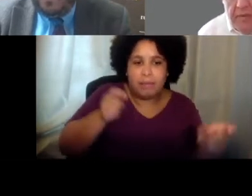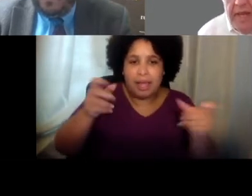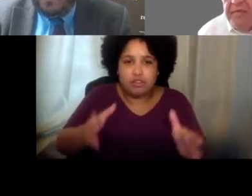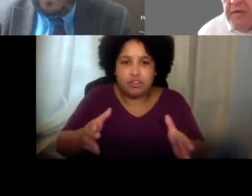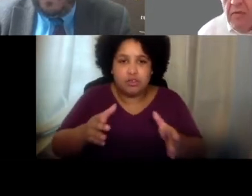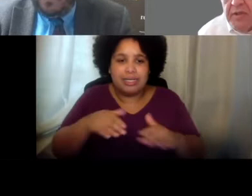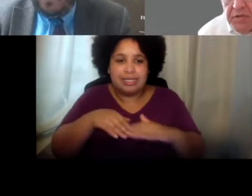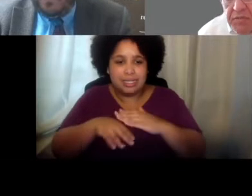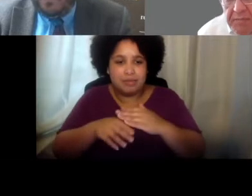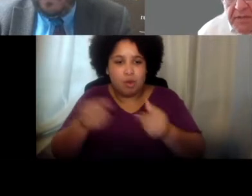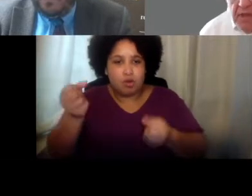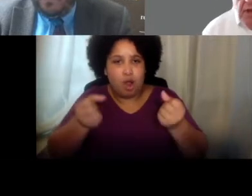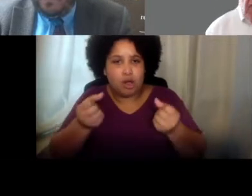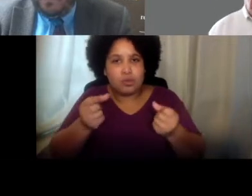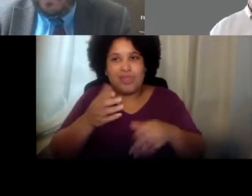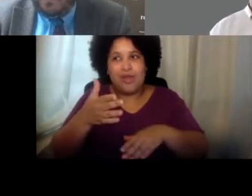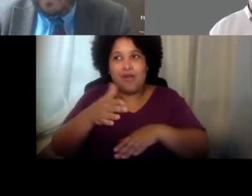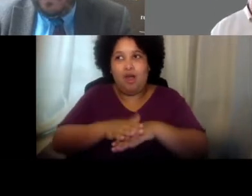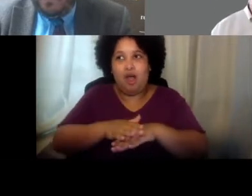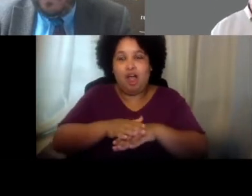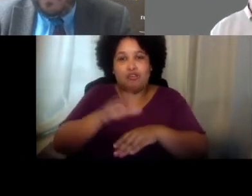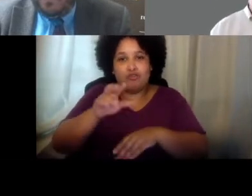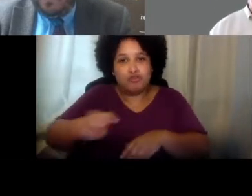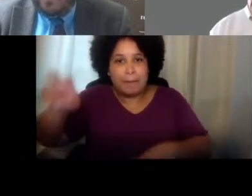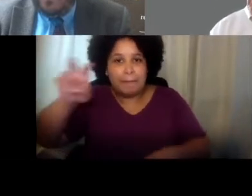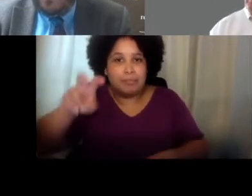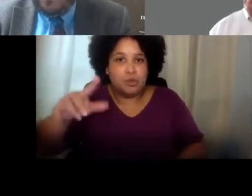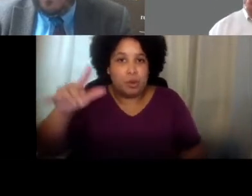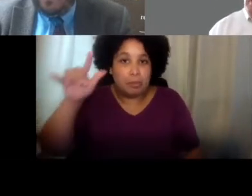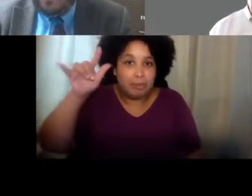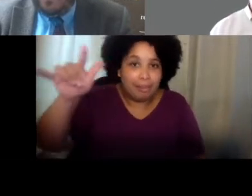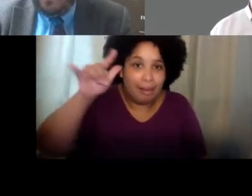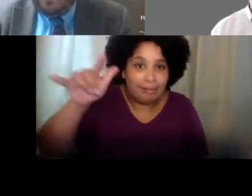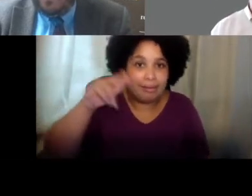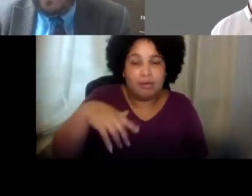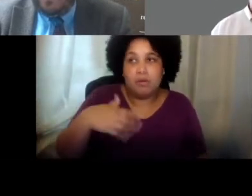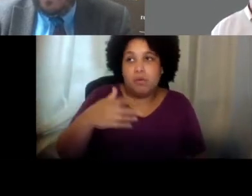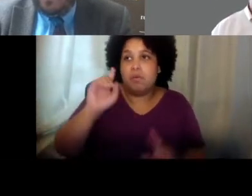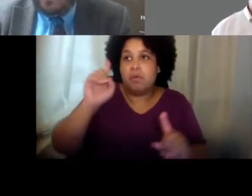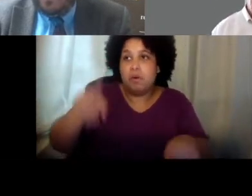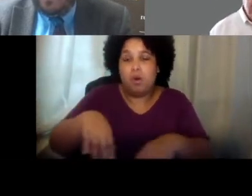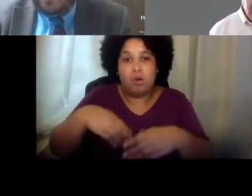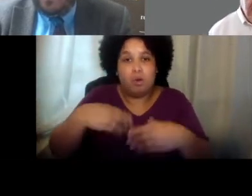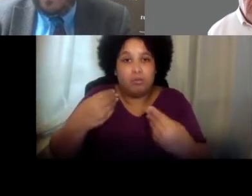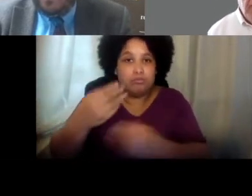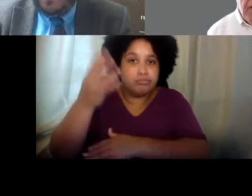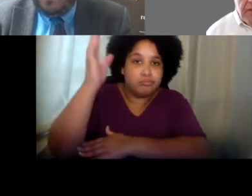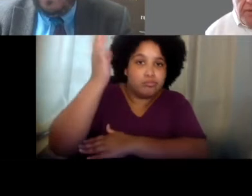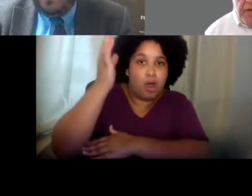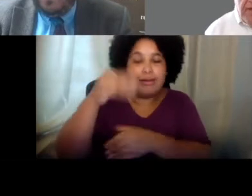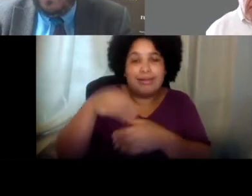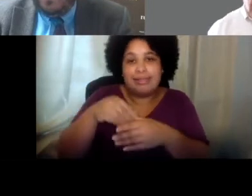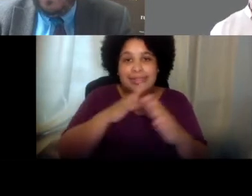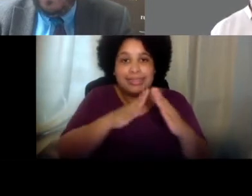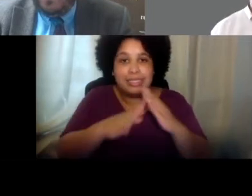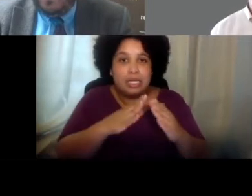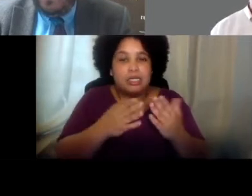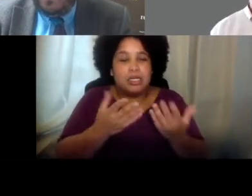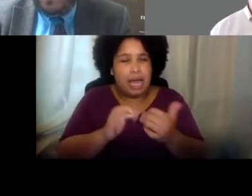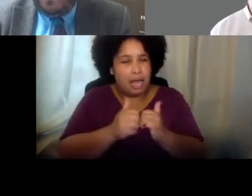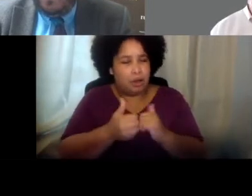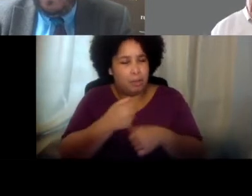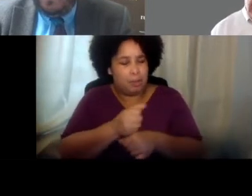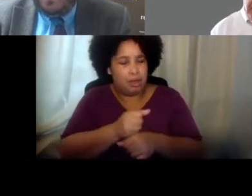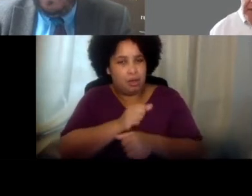them when they have to go on trips or on a plane or go give a talk someplace in the city or elsewhere? How do you make